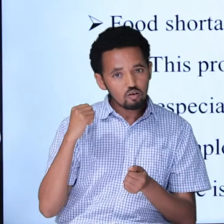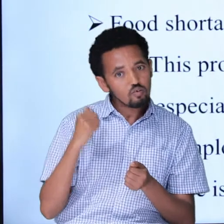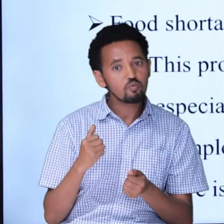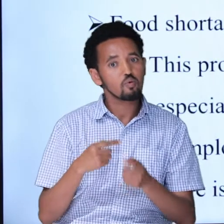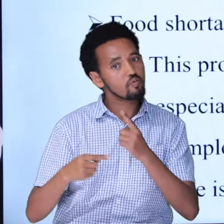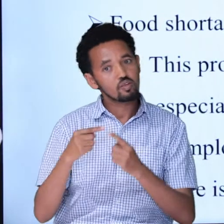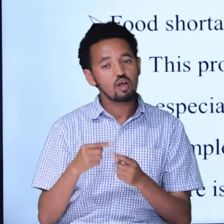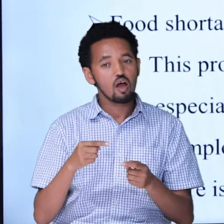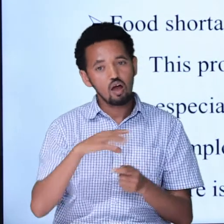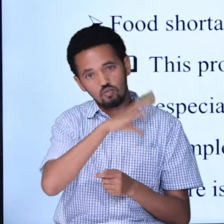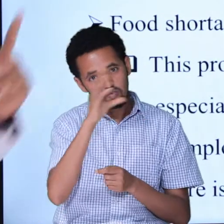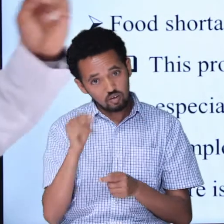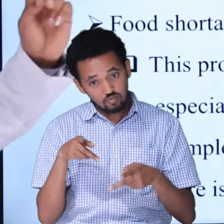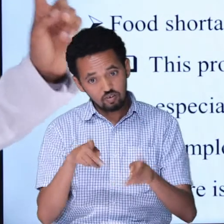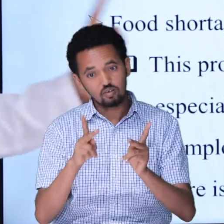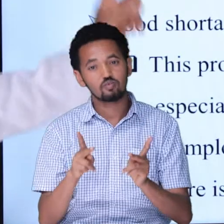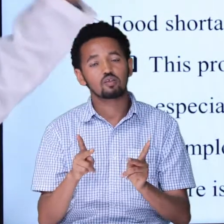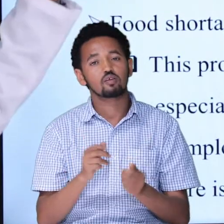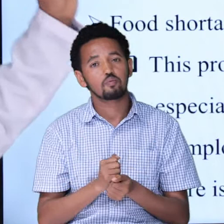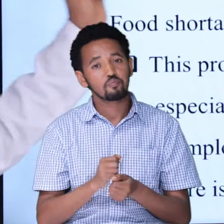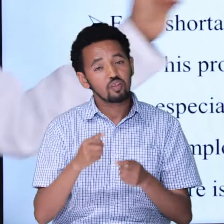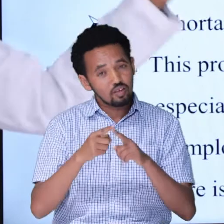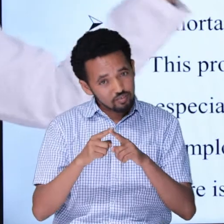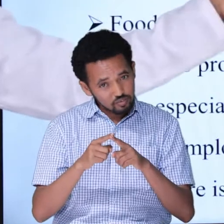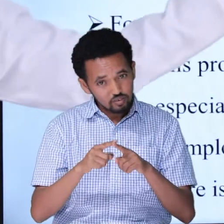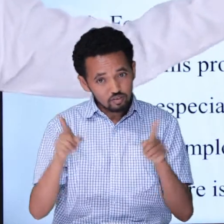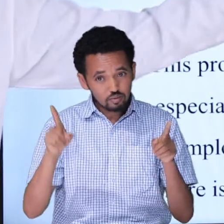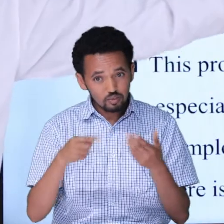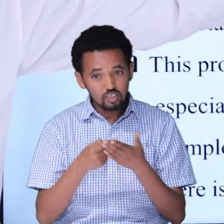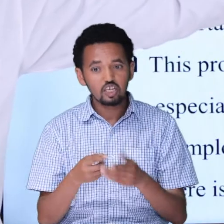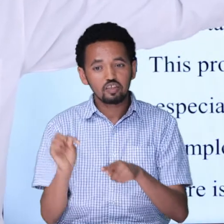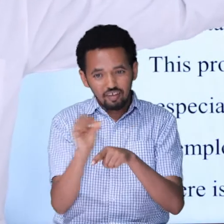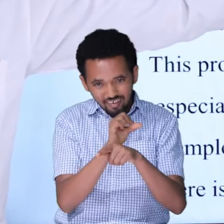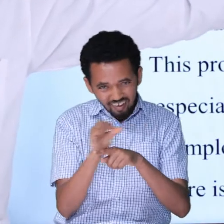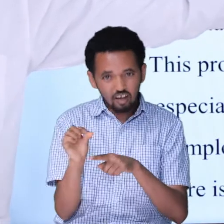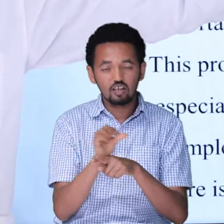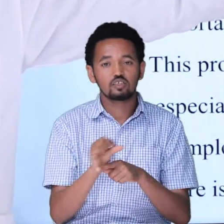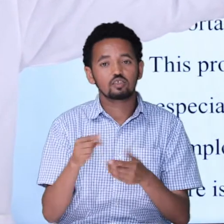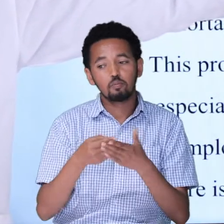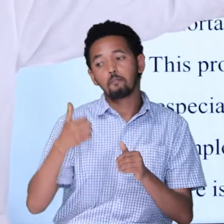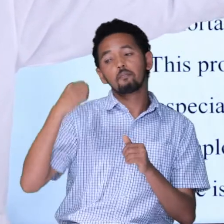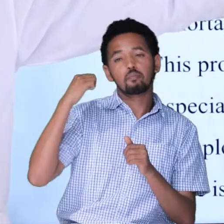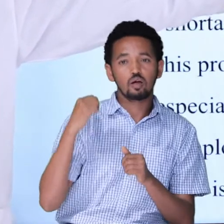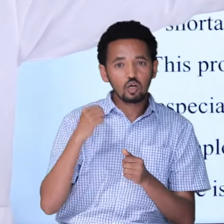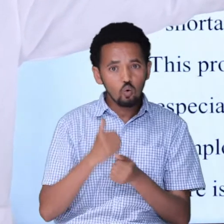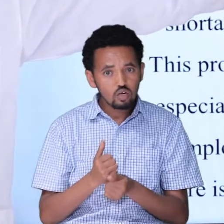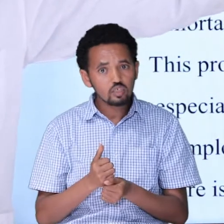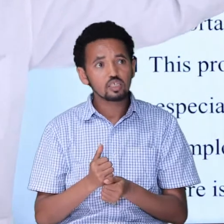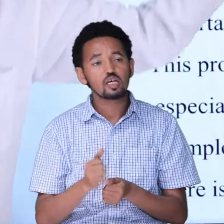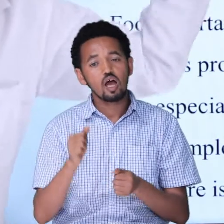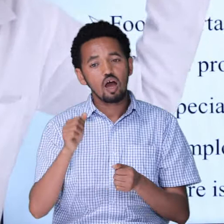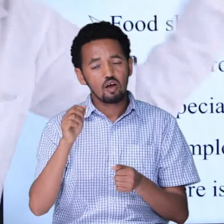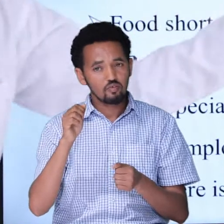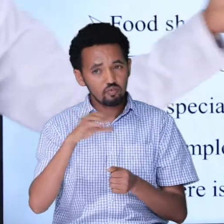African economy is agriculture. But the agriculture techniques are still backward. The African people